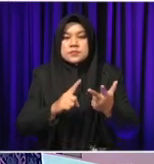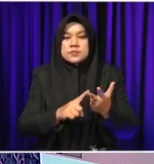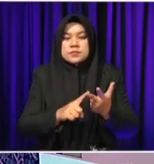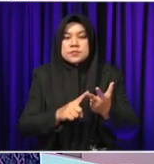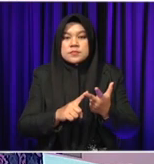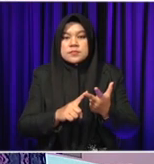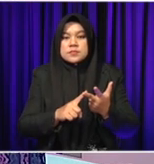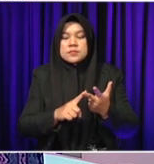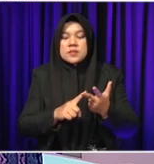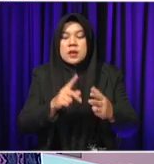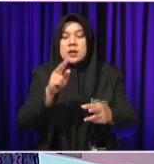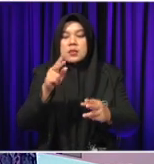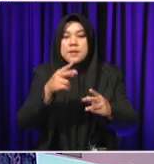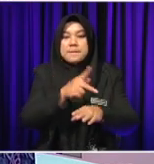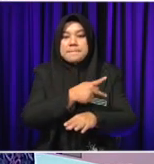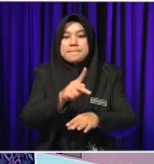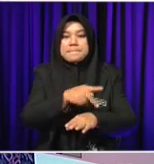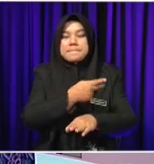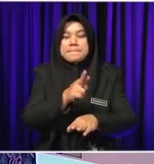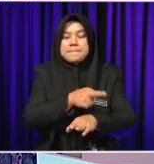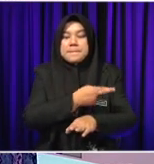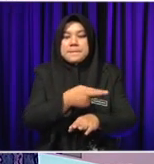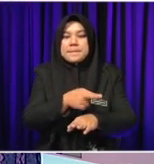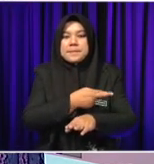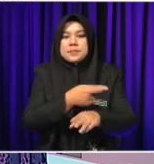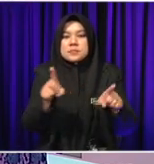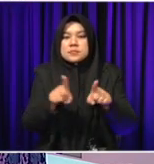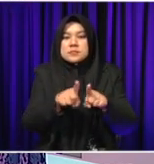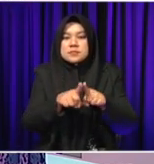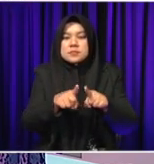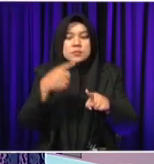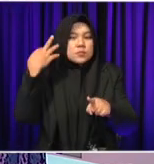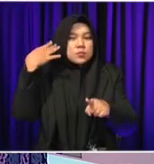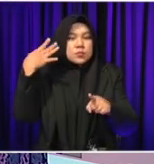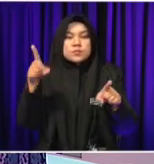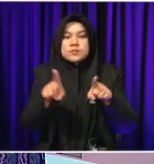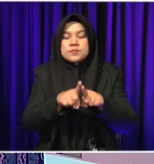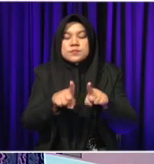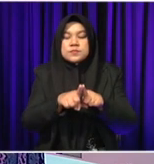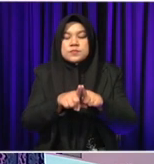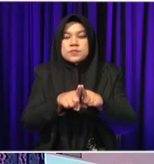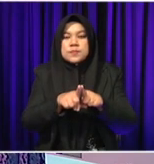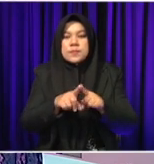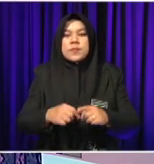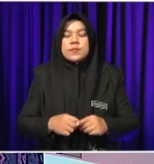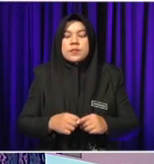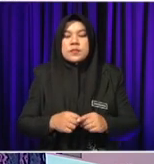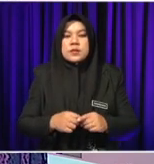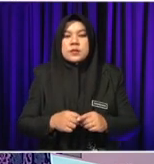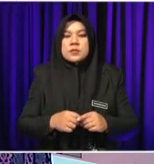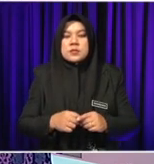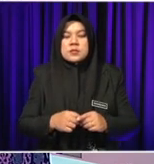one is rhyme. Rhyme here means words which have similar sound, like sorrow and